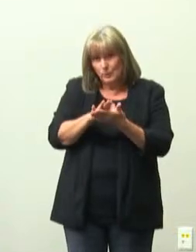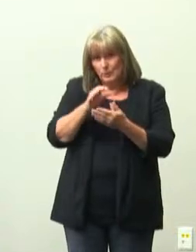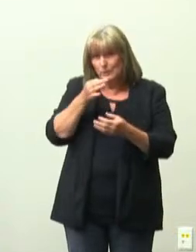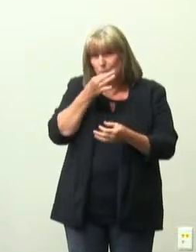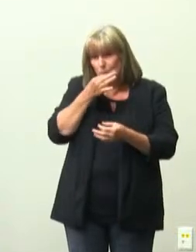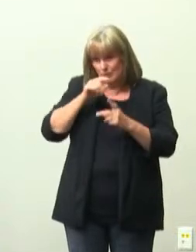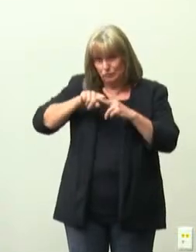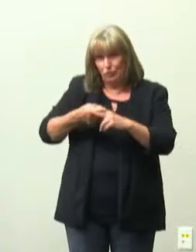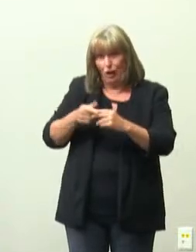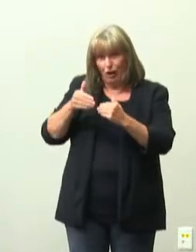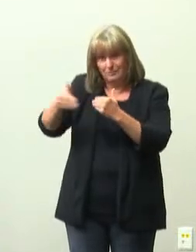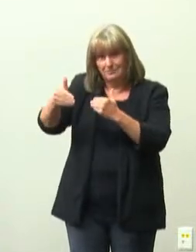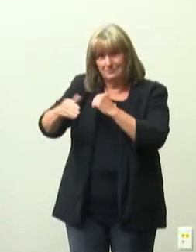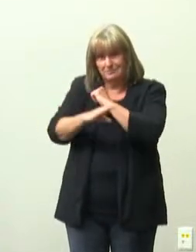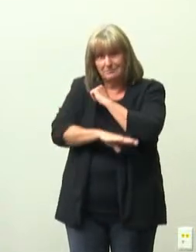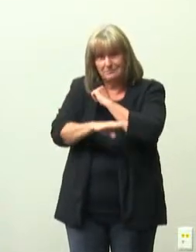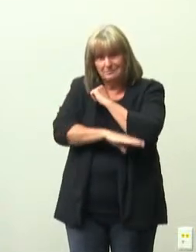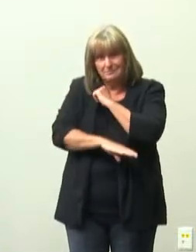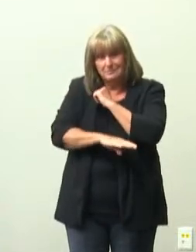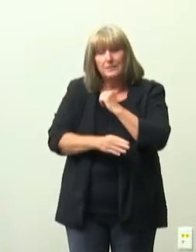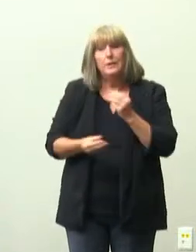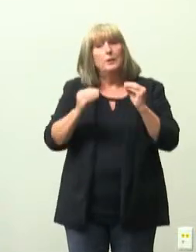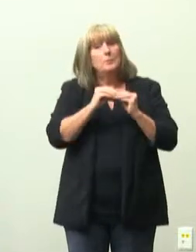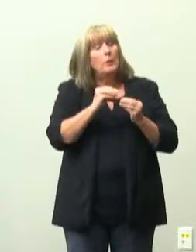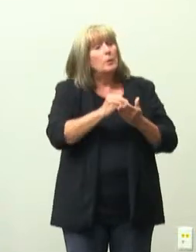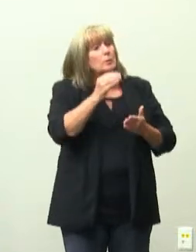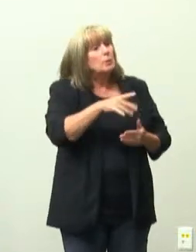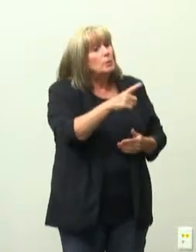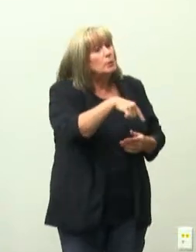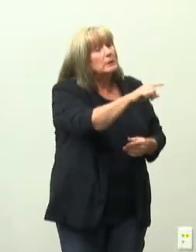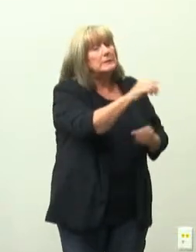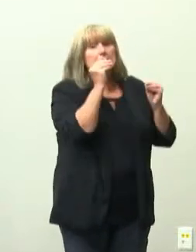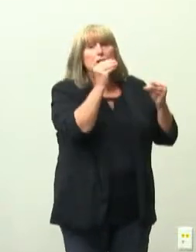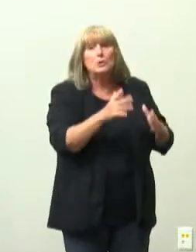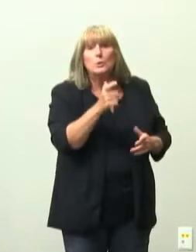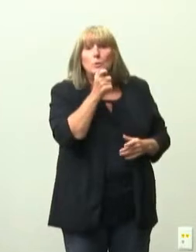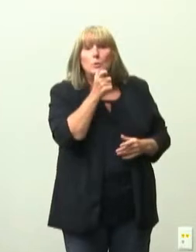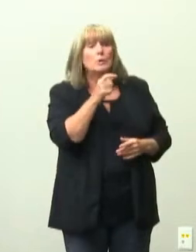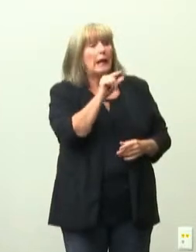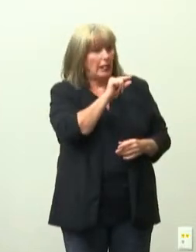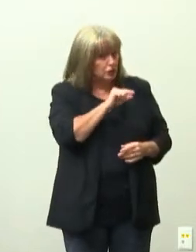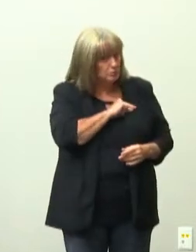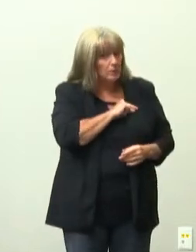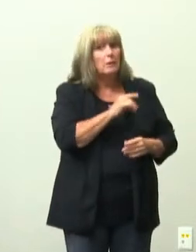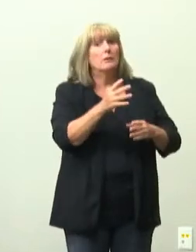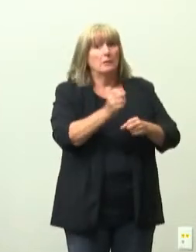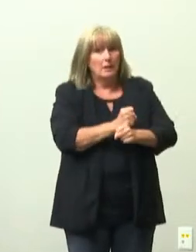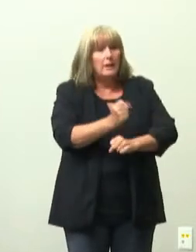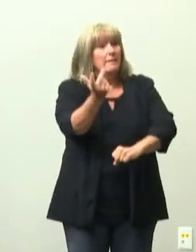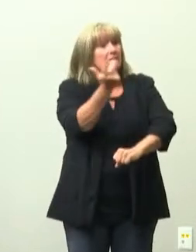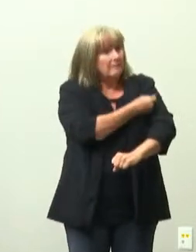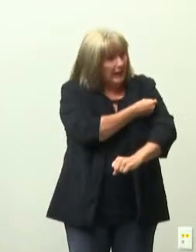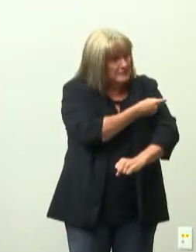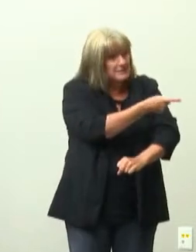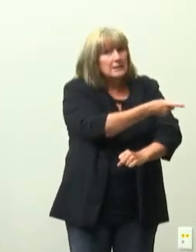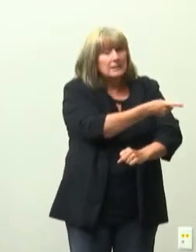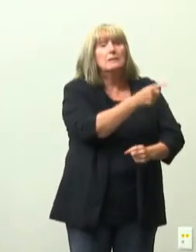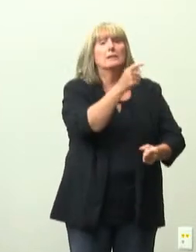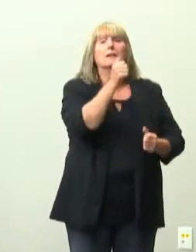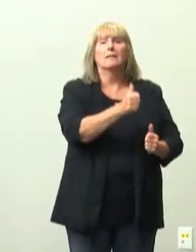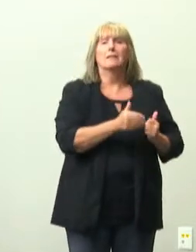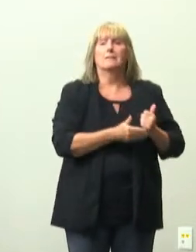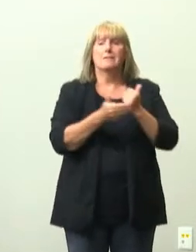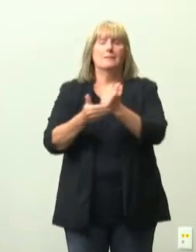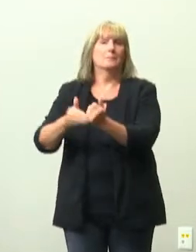far away. The more students and teachers who are eligible roll up their sleeves and get vaccinated, the more we can